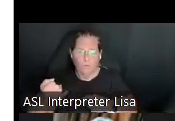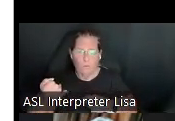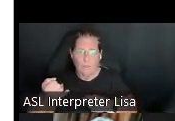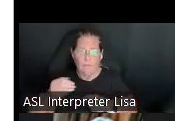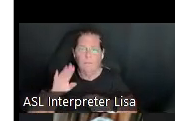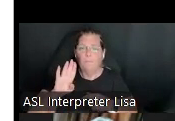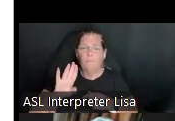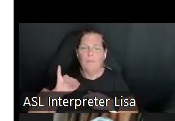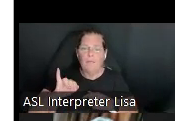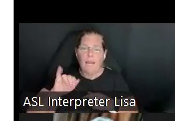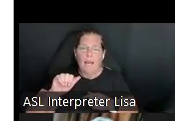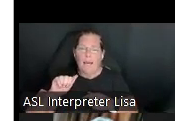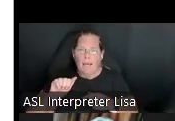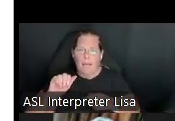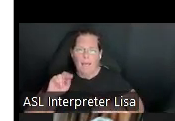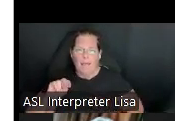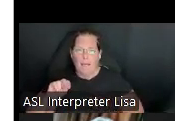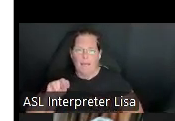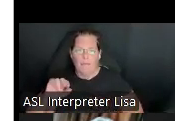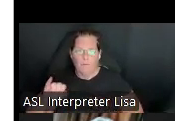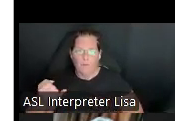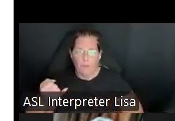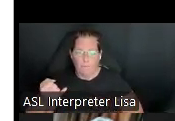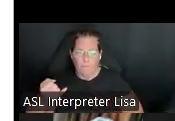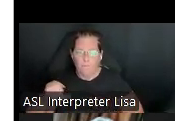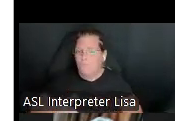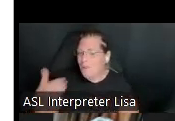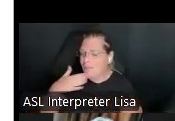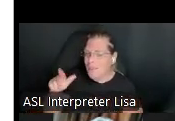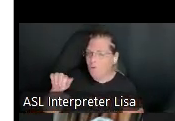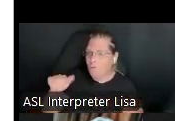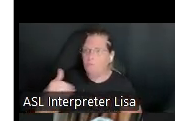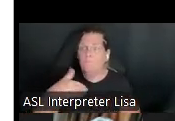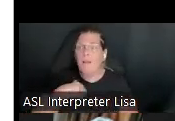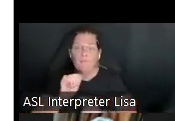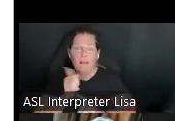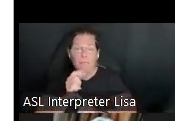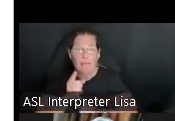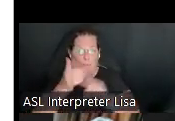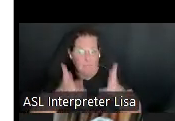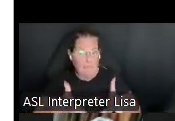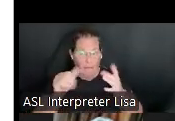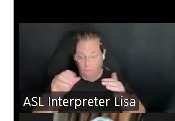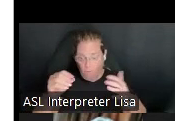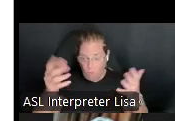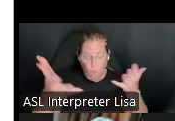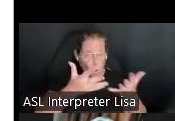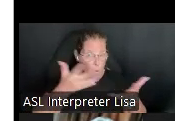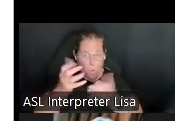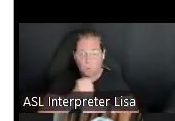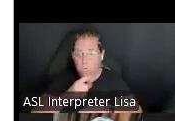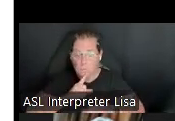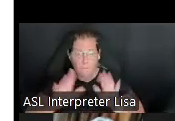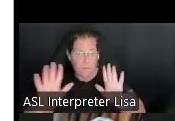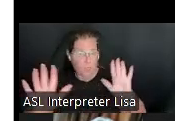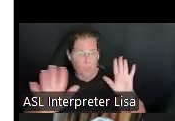Wonderful. All right, that would be great. Thank you, Barbara. We have about 10 minutes left. I want to make sure to cover our Brain